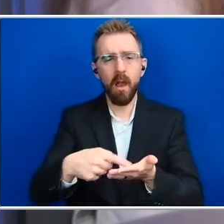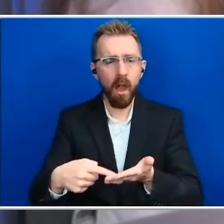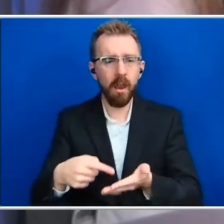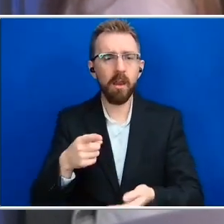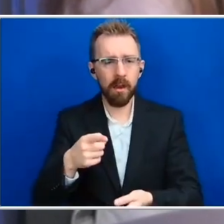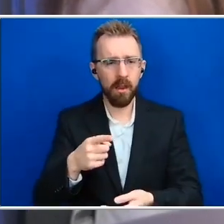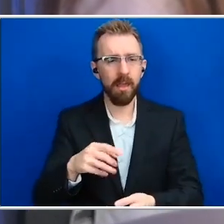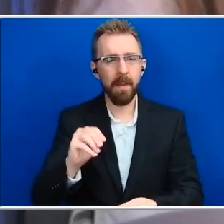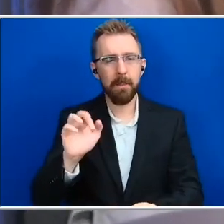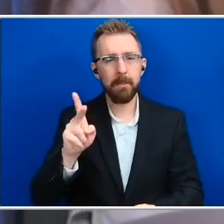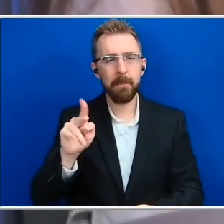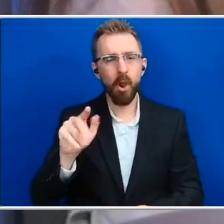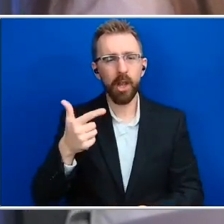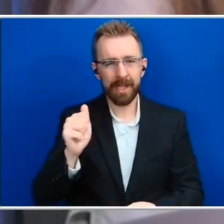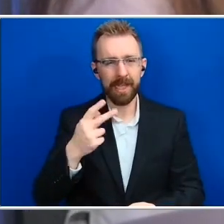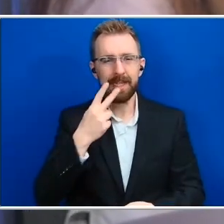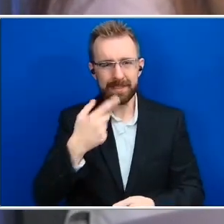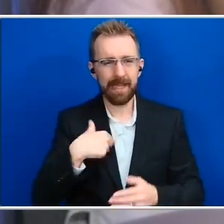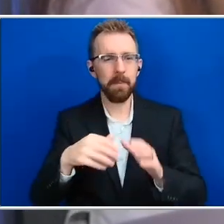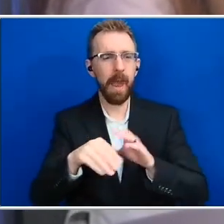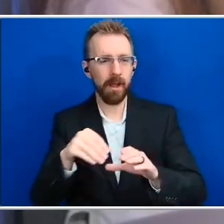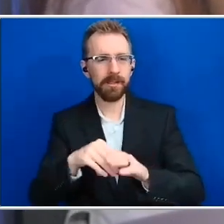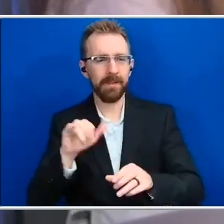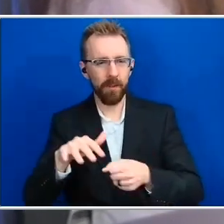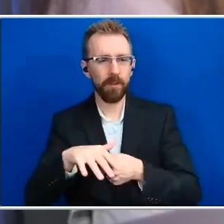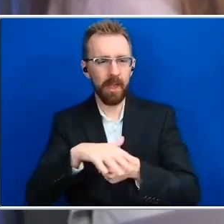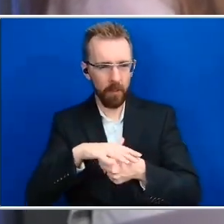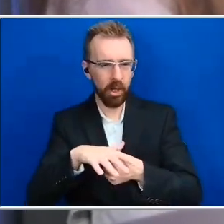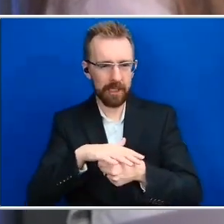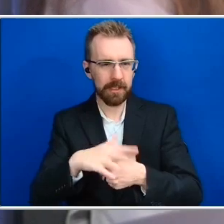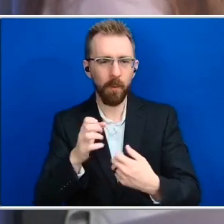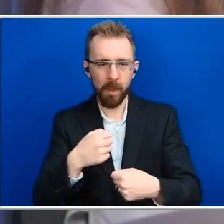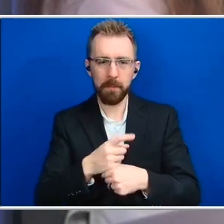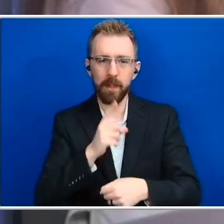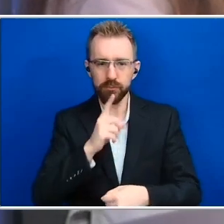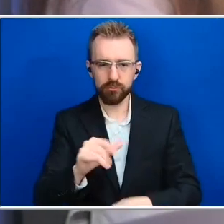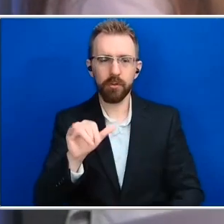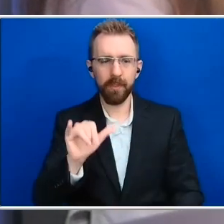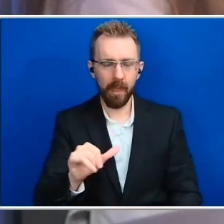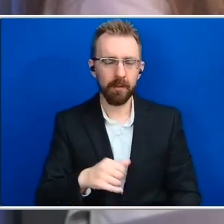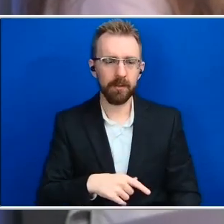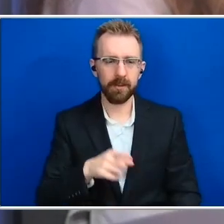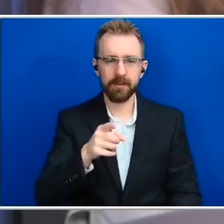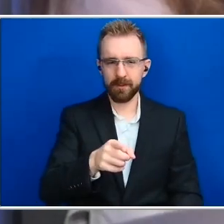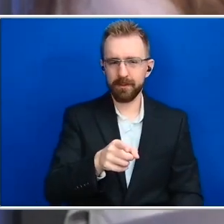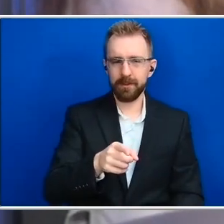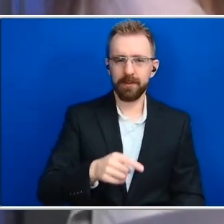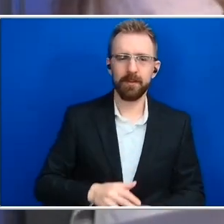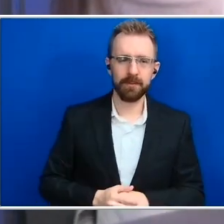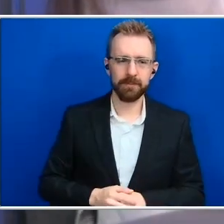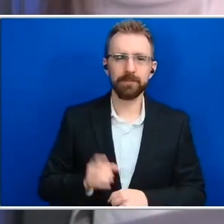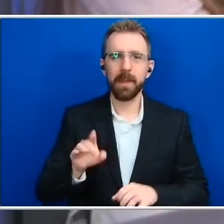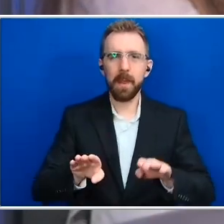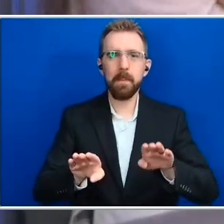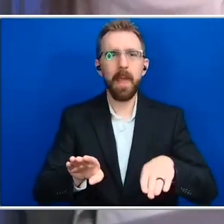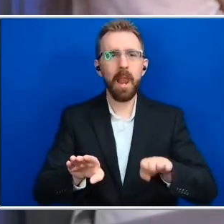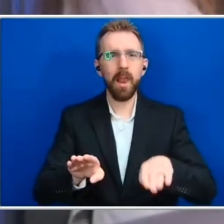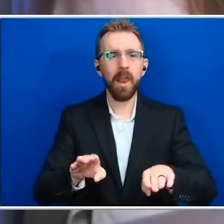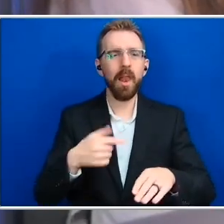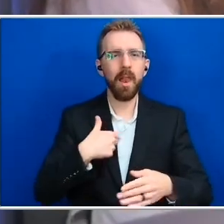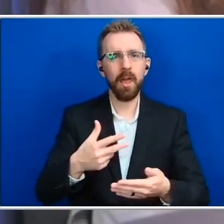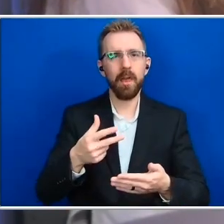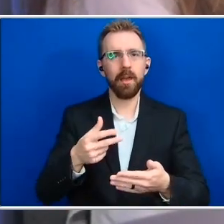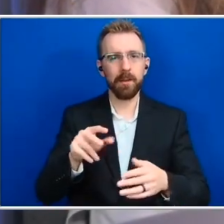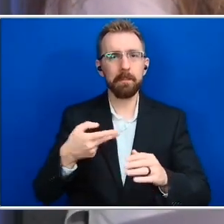I'm outside of those markings because I want to make sure that. And this is the pedal. I'm injecting more fluid as I